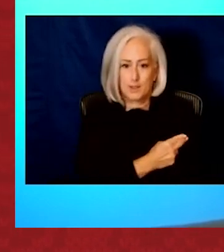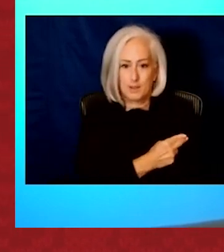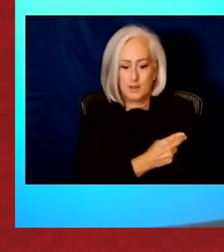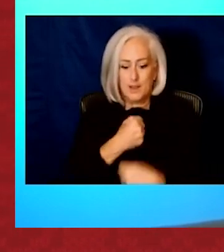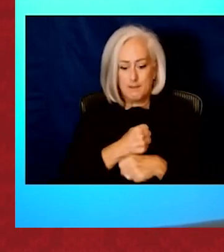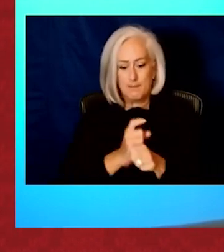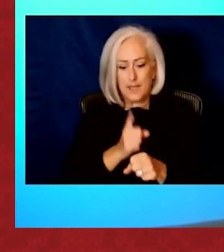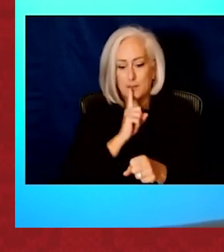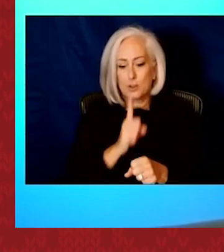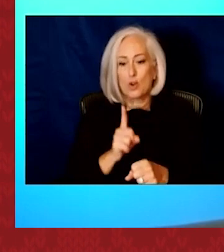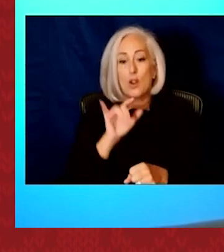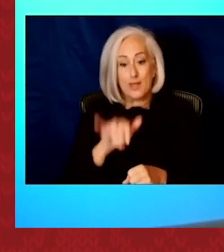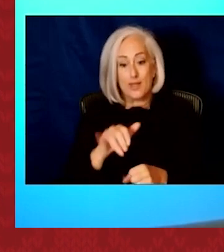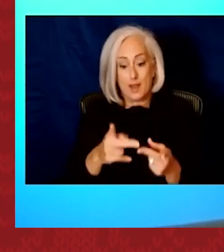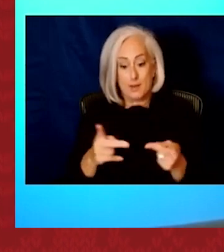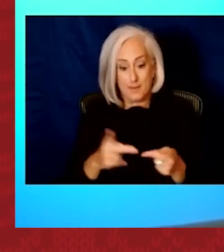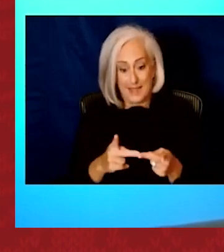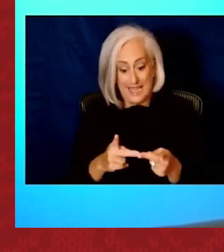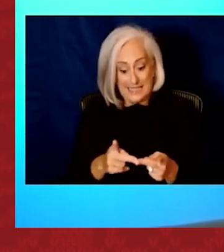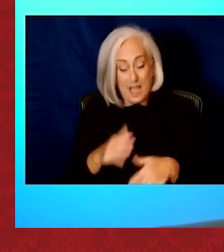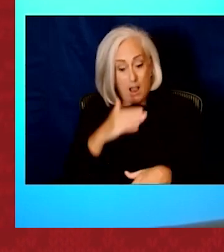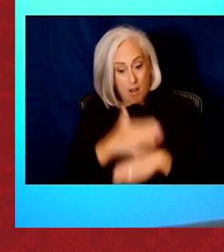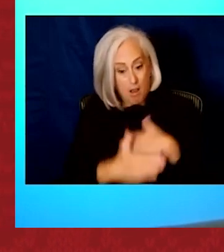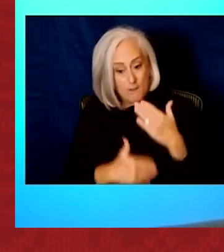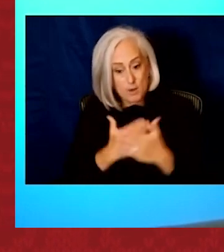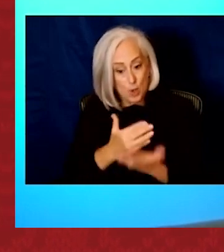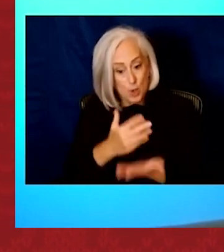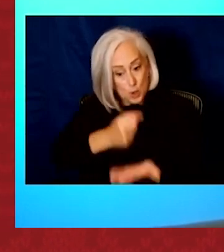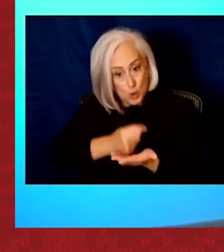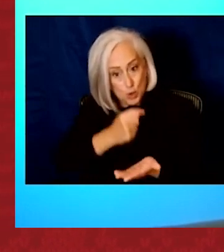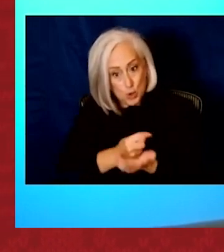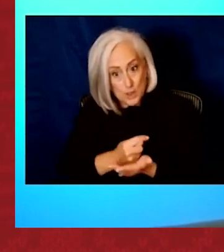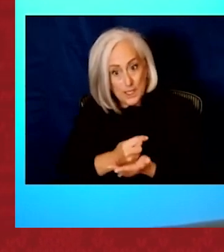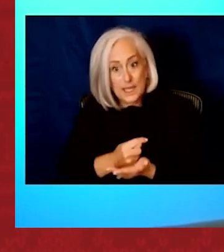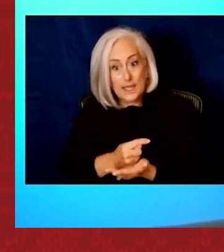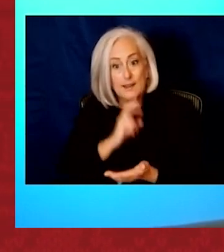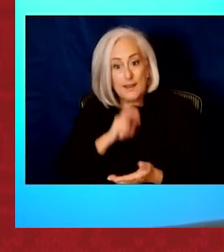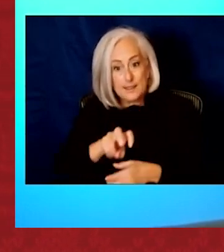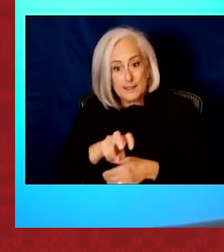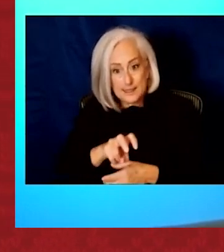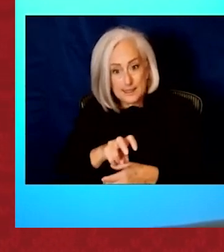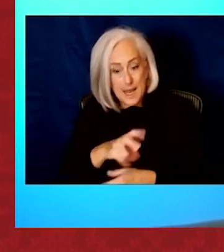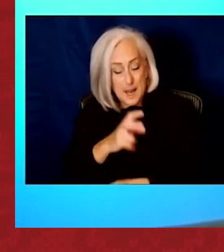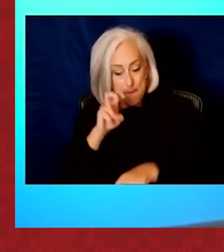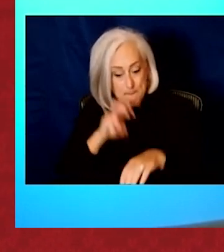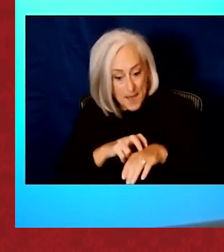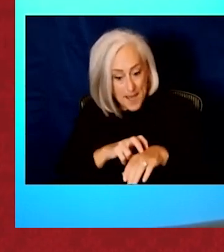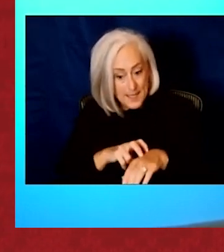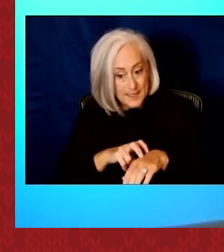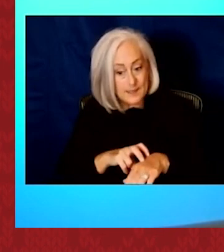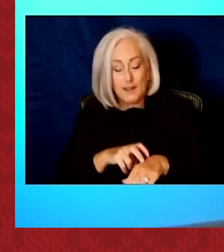comfortable treating snake bites. Have them call the Poison Control Center. Have them call here. We'll help walk them through it. All right.